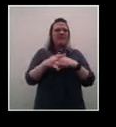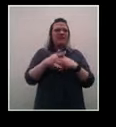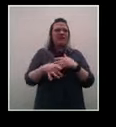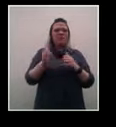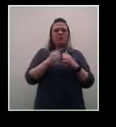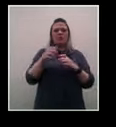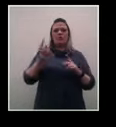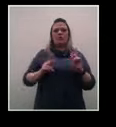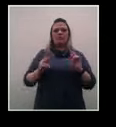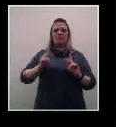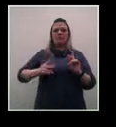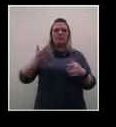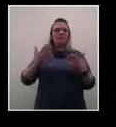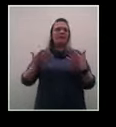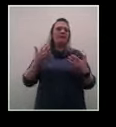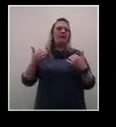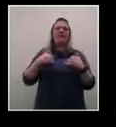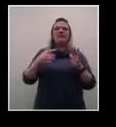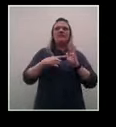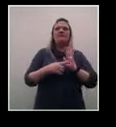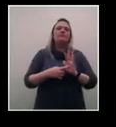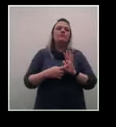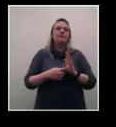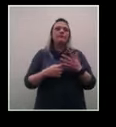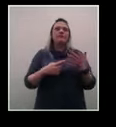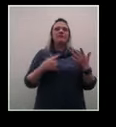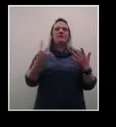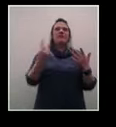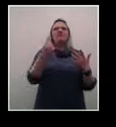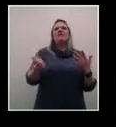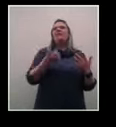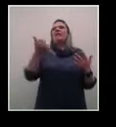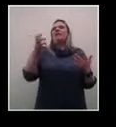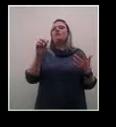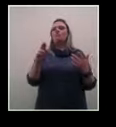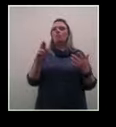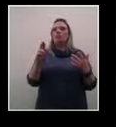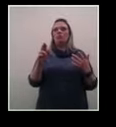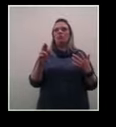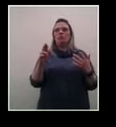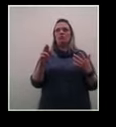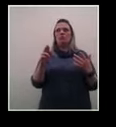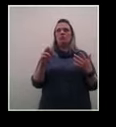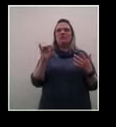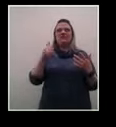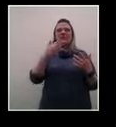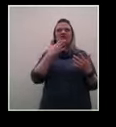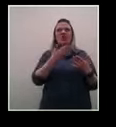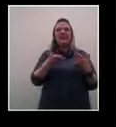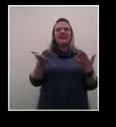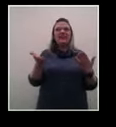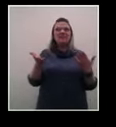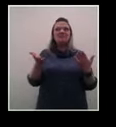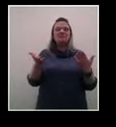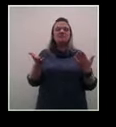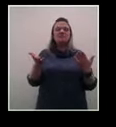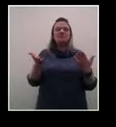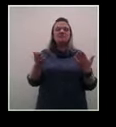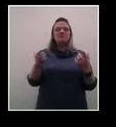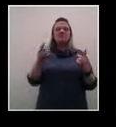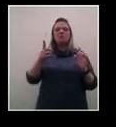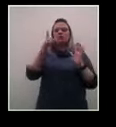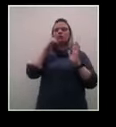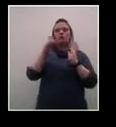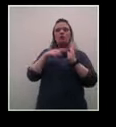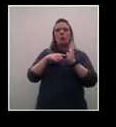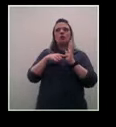that, may have symptoms that are something else? Or, is that a good thing? As you've noted, you